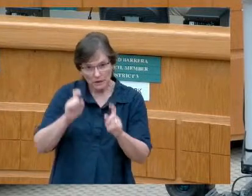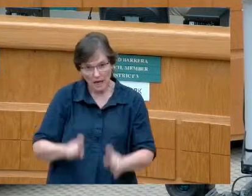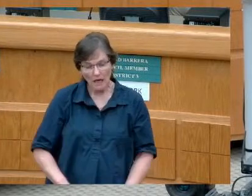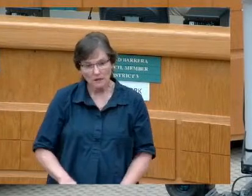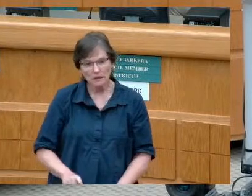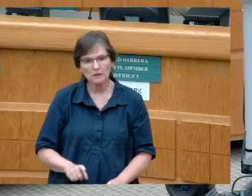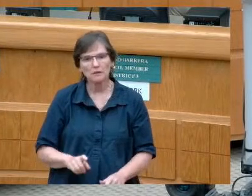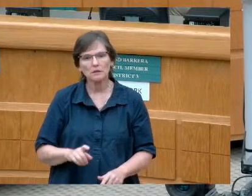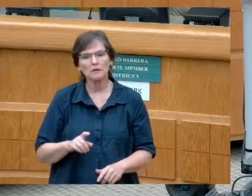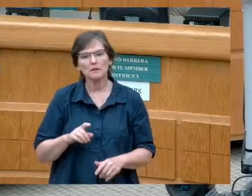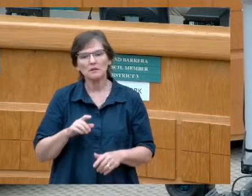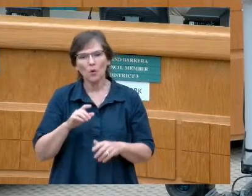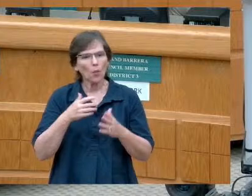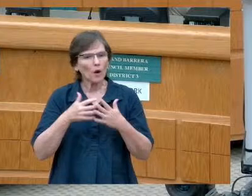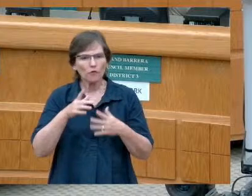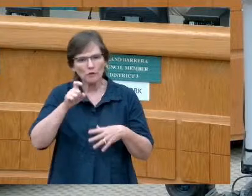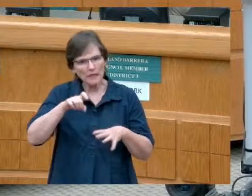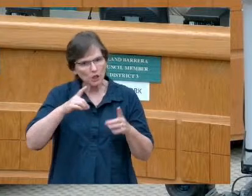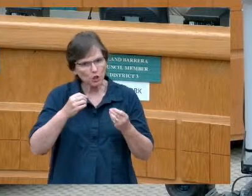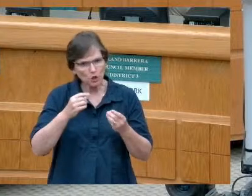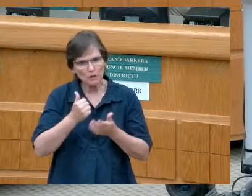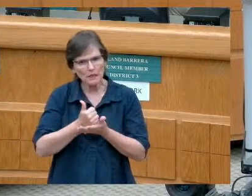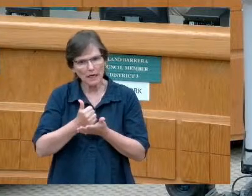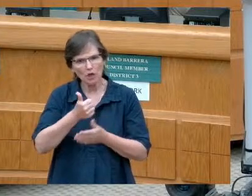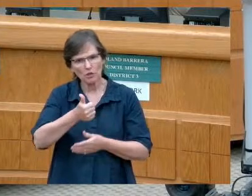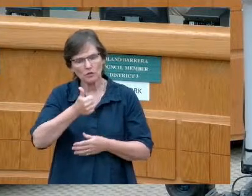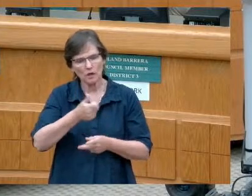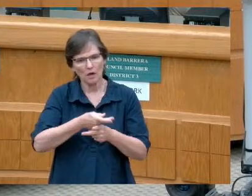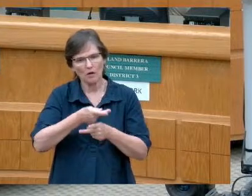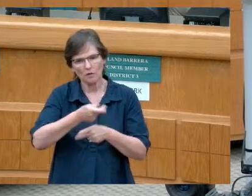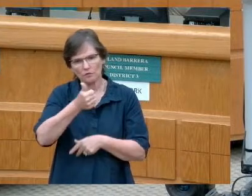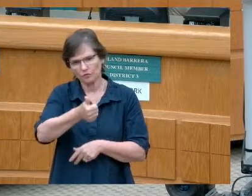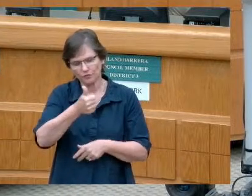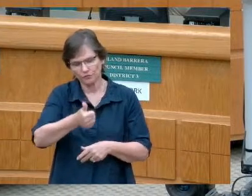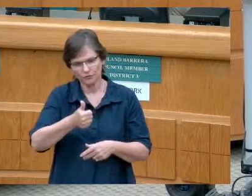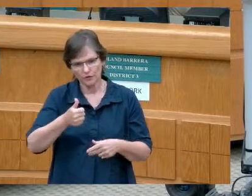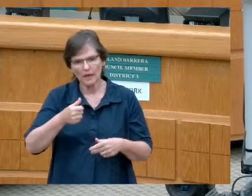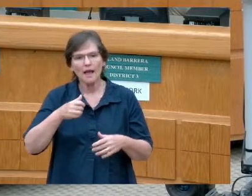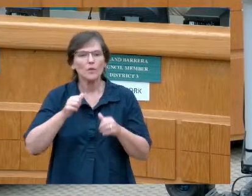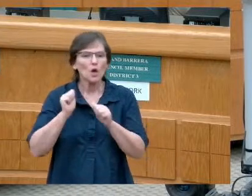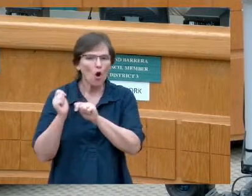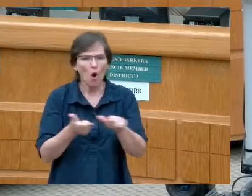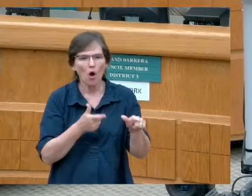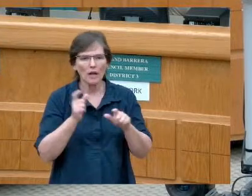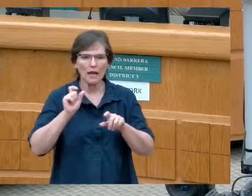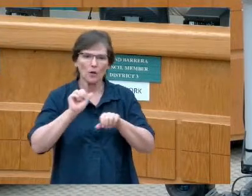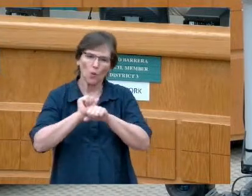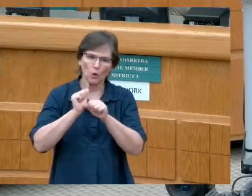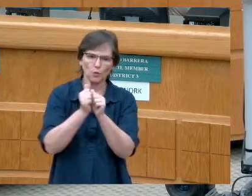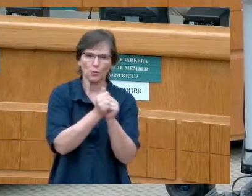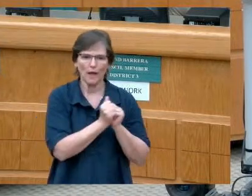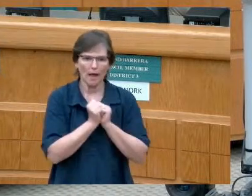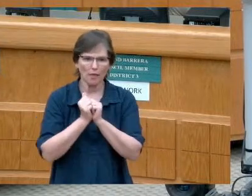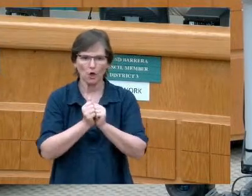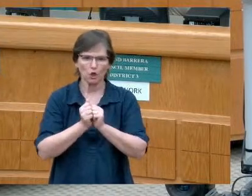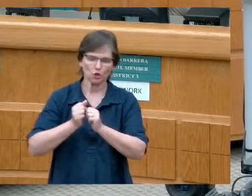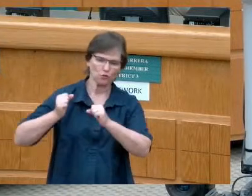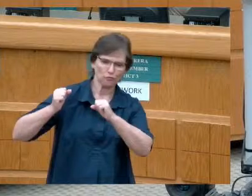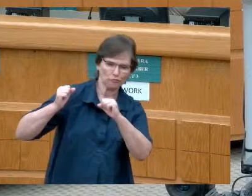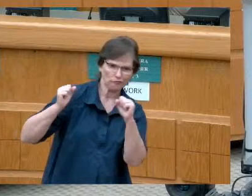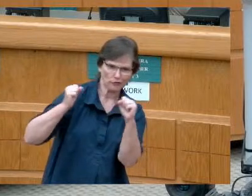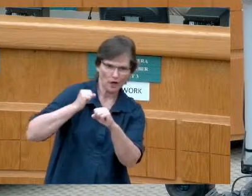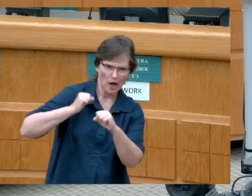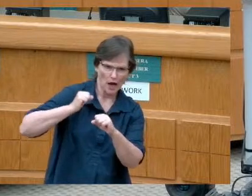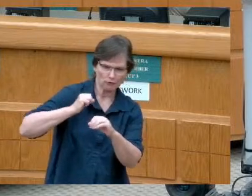start working together toward a healthier lifestyle to combat COVID-19 together. We are almost to the